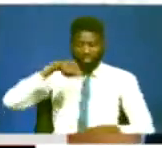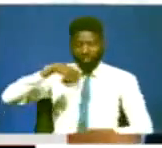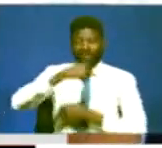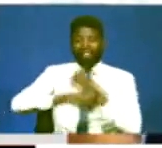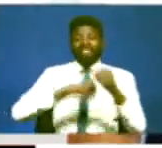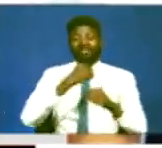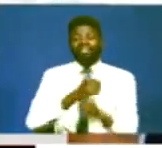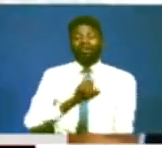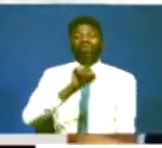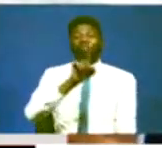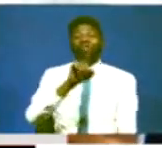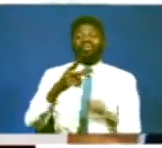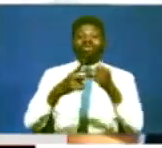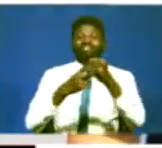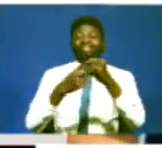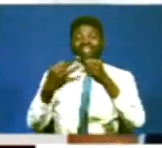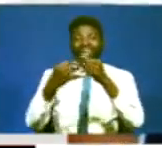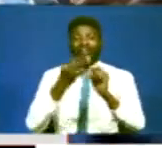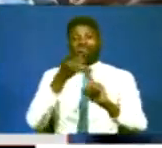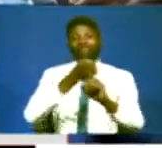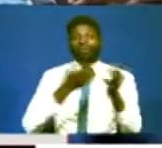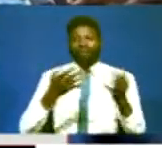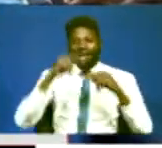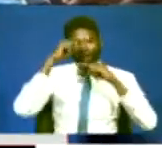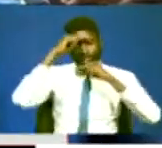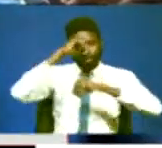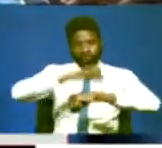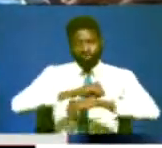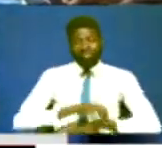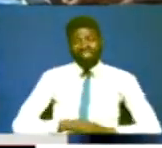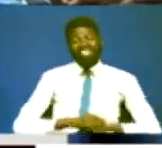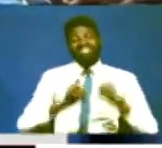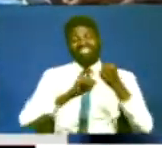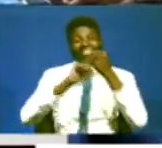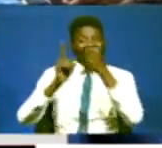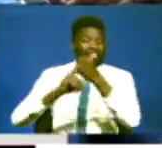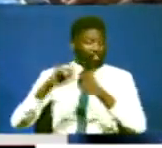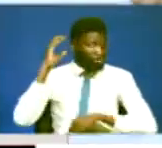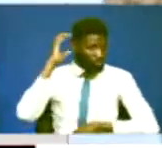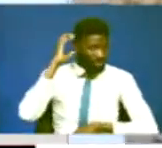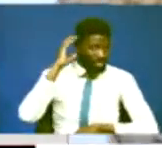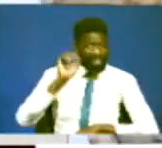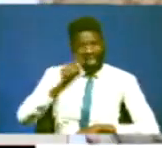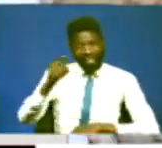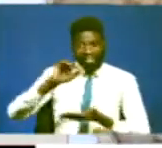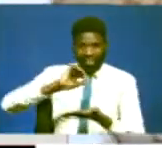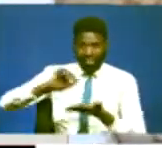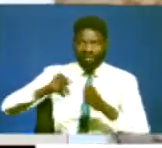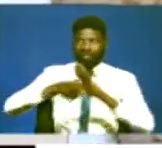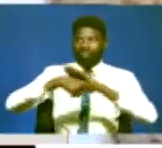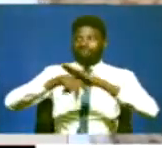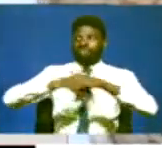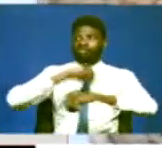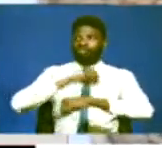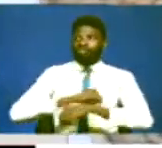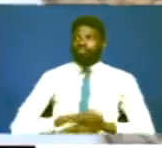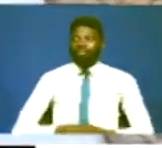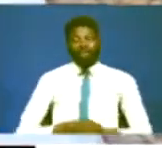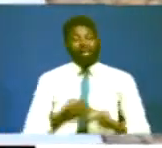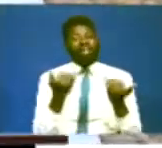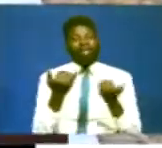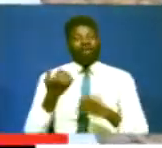178 are from secondary schools, 66 from college, and the rest are in primary schools. We have currently